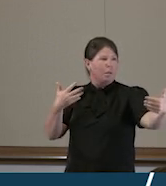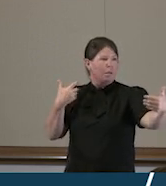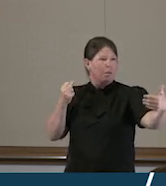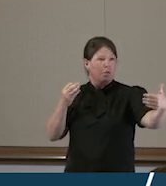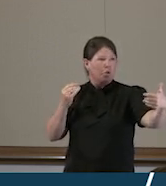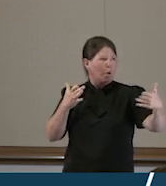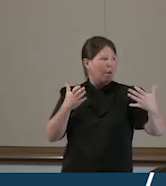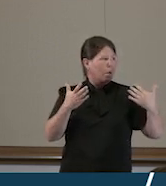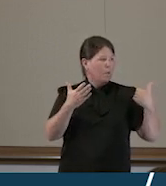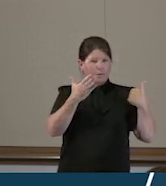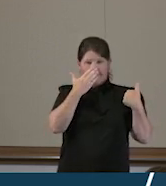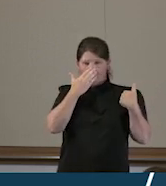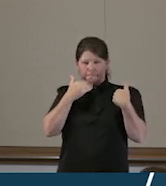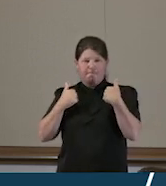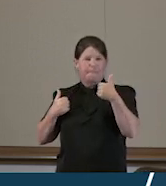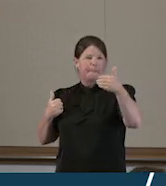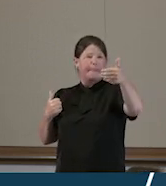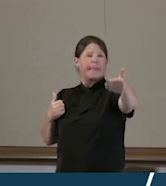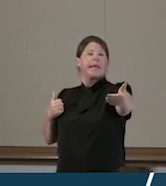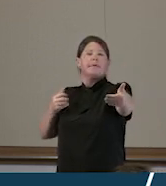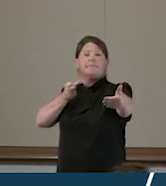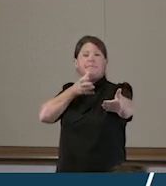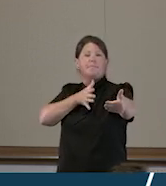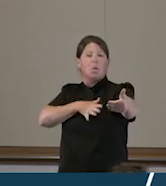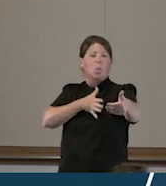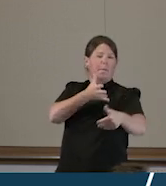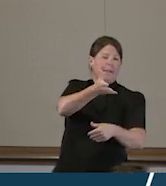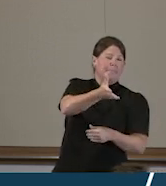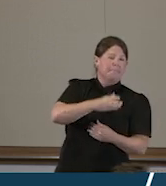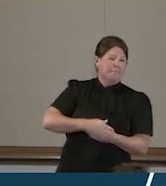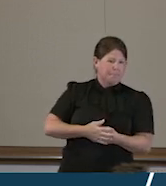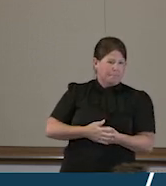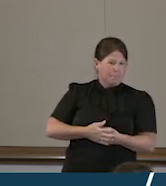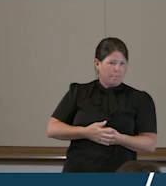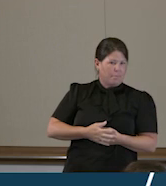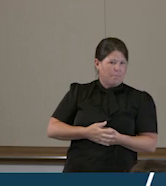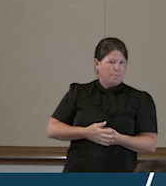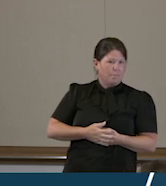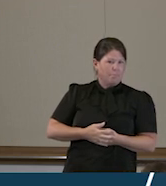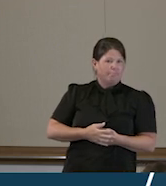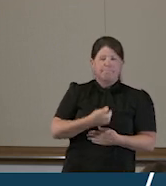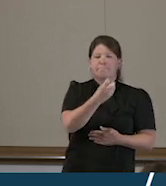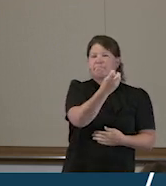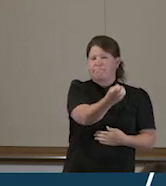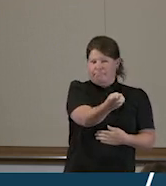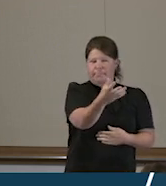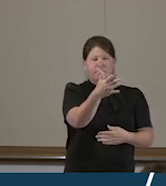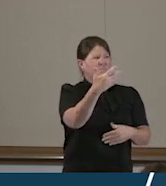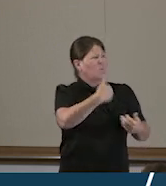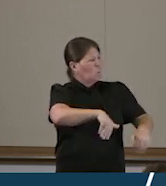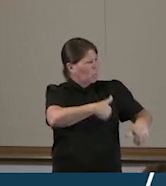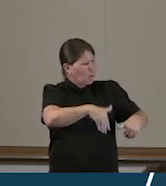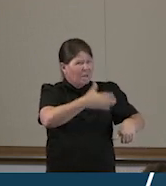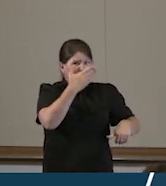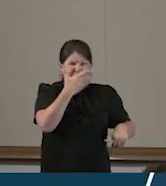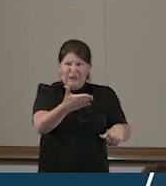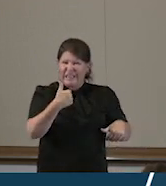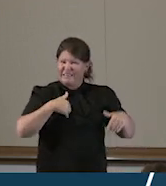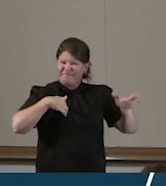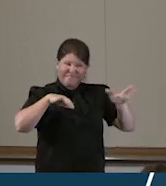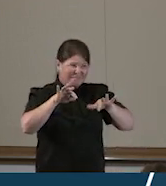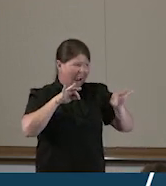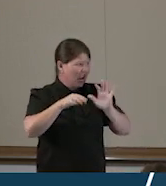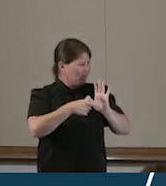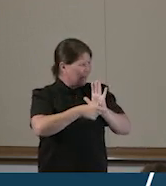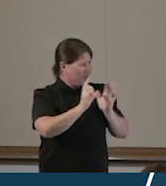closest to the front right here. Okay, so I know you were very, very good. Thank you for going over everything. Mm-hmm. You may have said this, and maybe it just